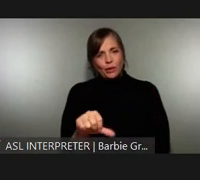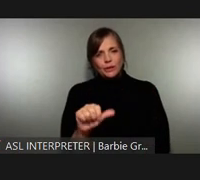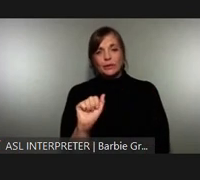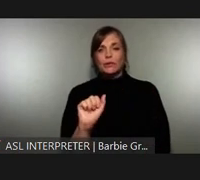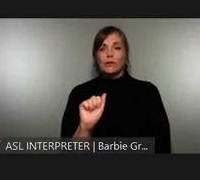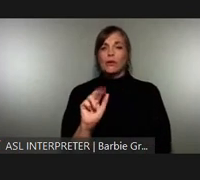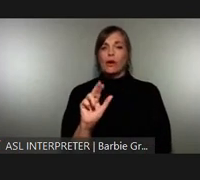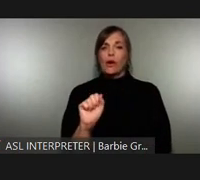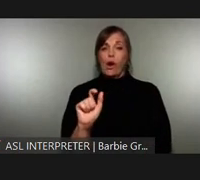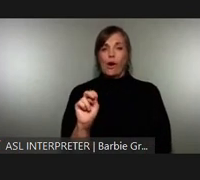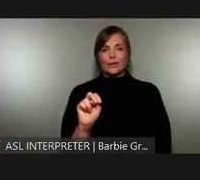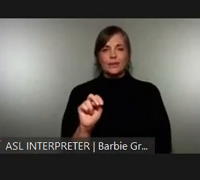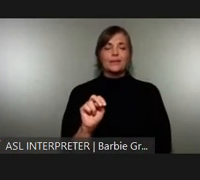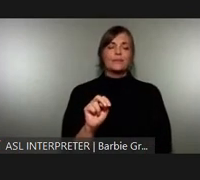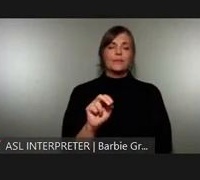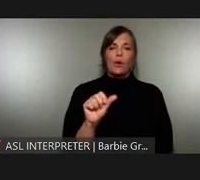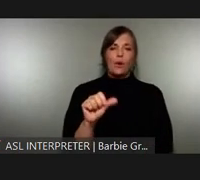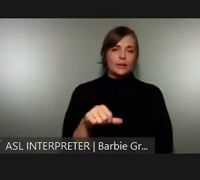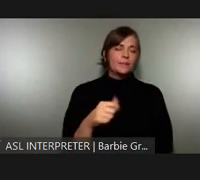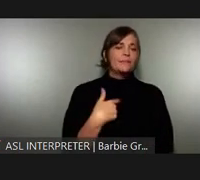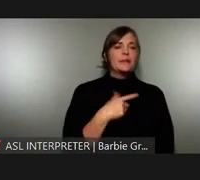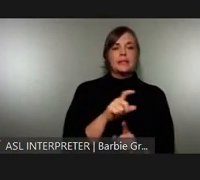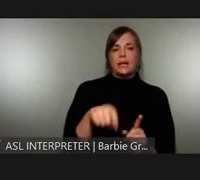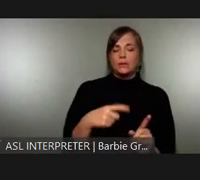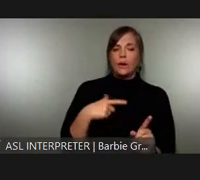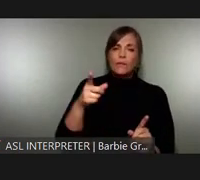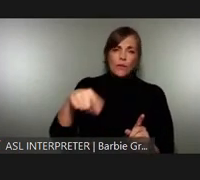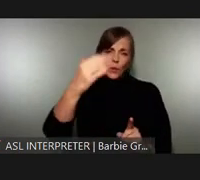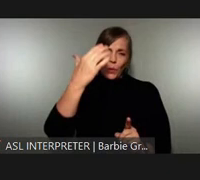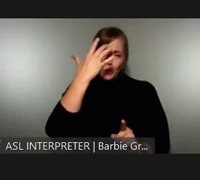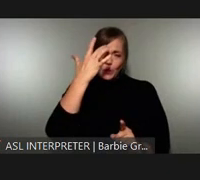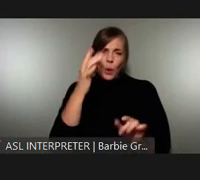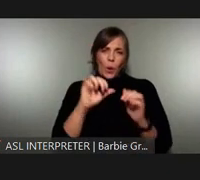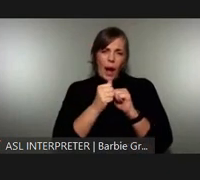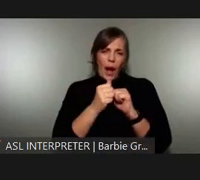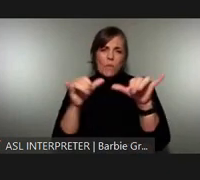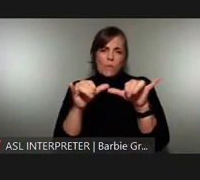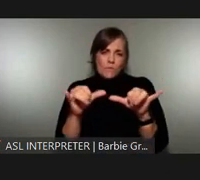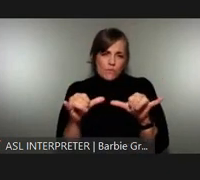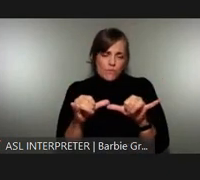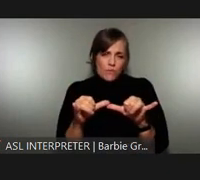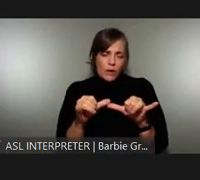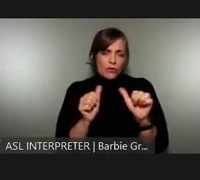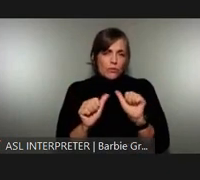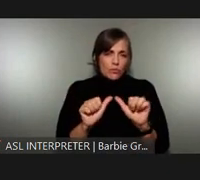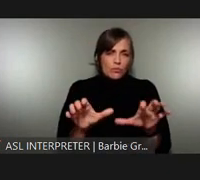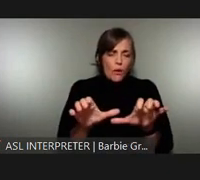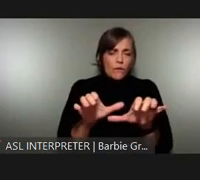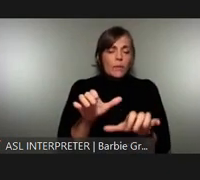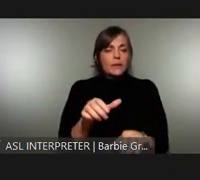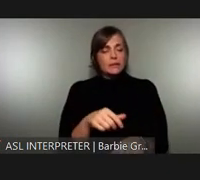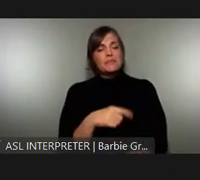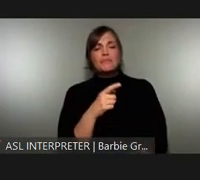now. For those that are experienced in performance measurement, there is a term that's used in both the private